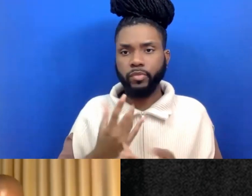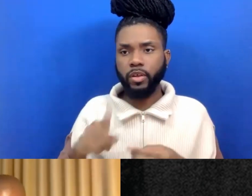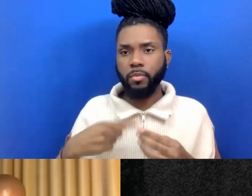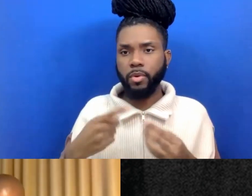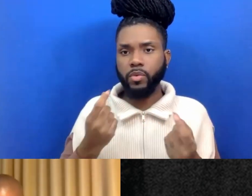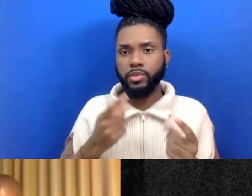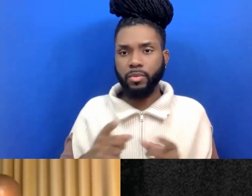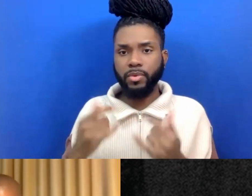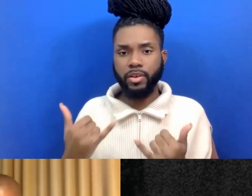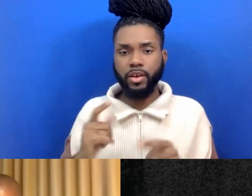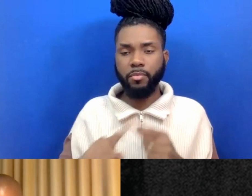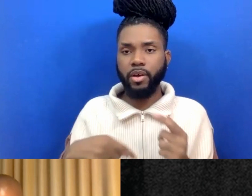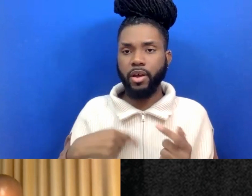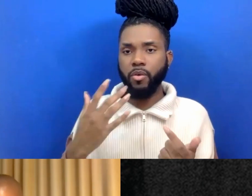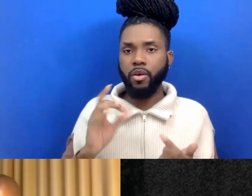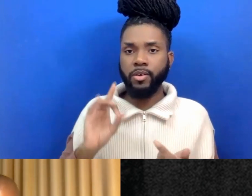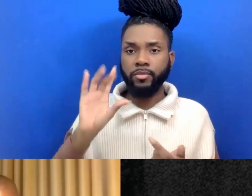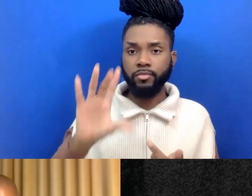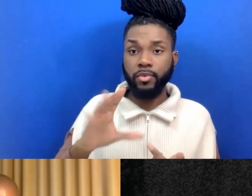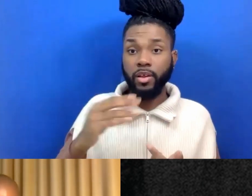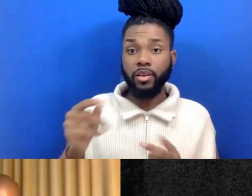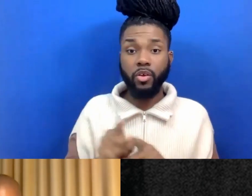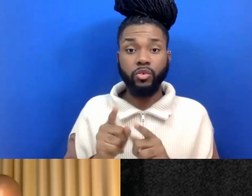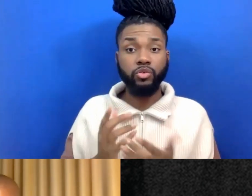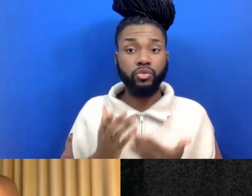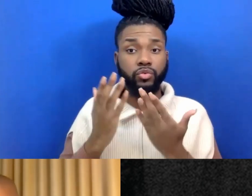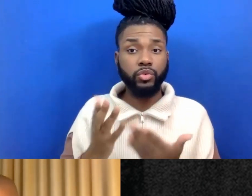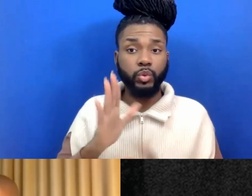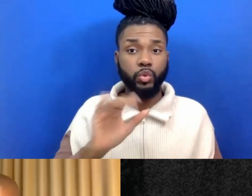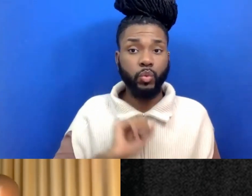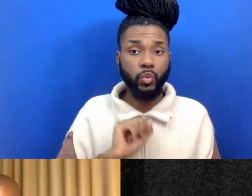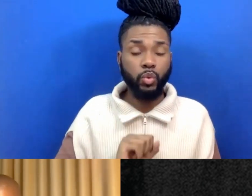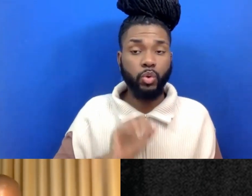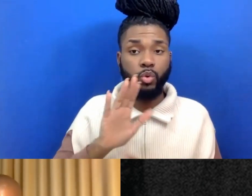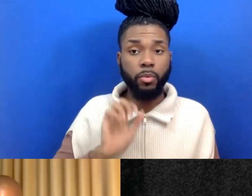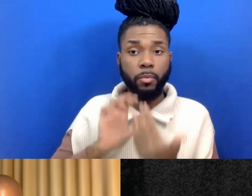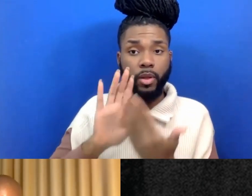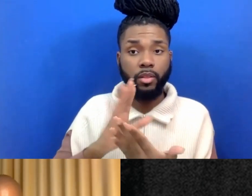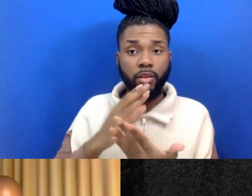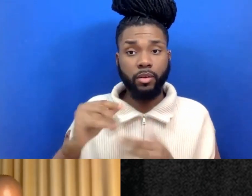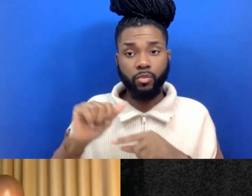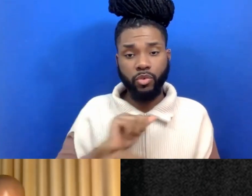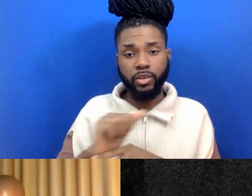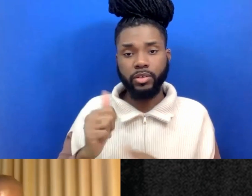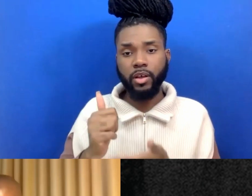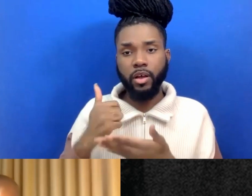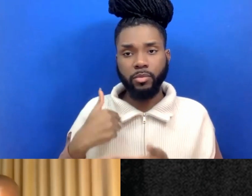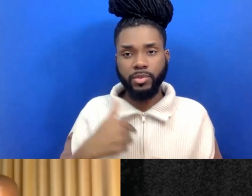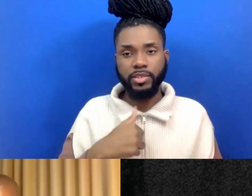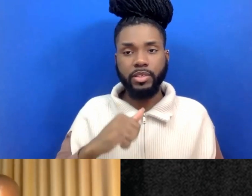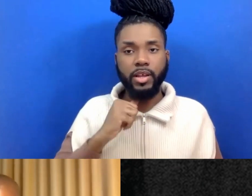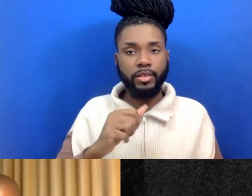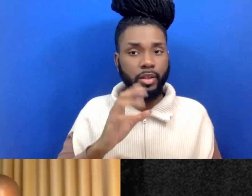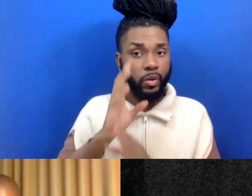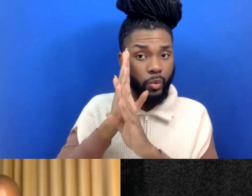I wanted to mark it, and I want to suggest that your work and method and practice helps us not to look away,